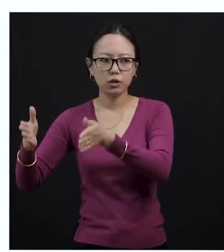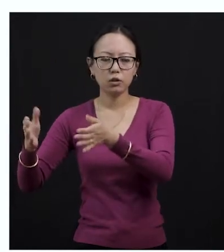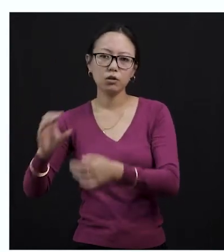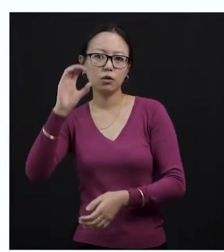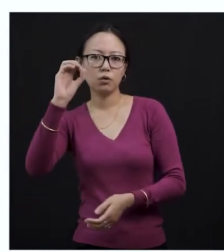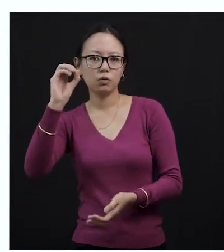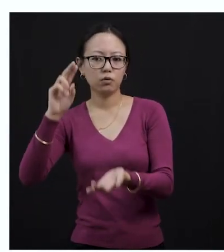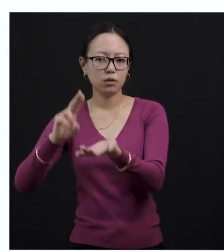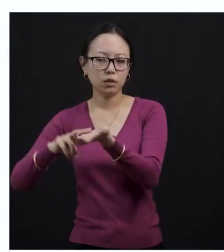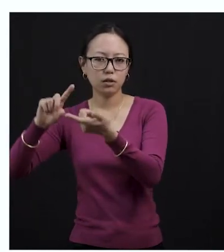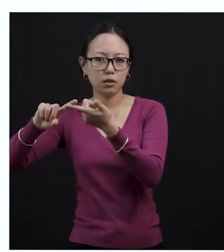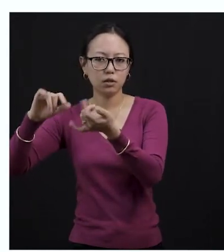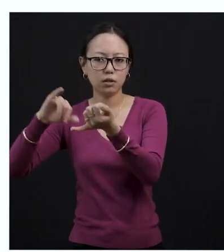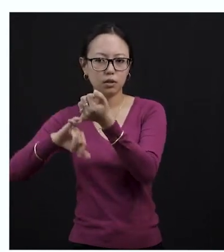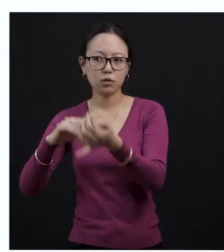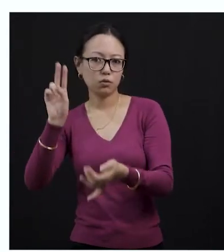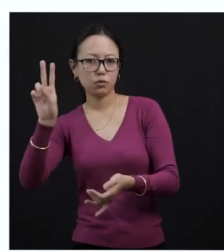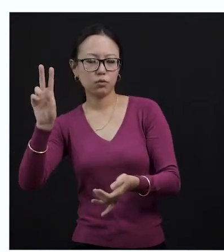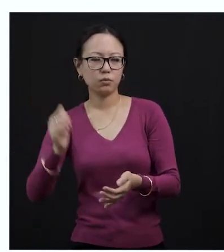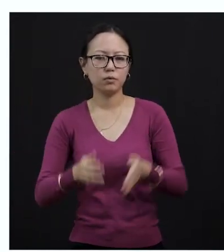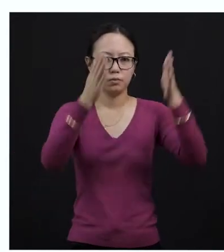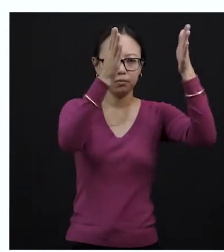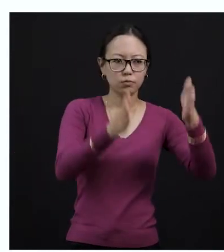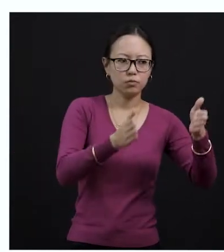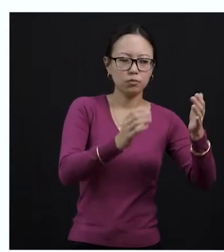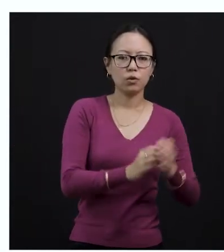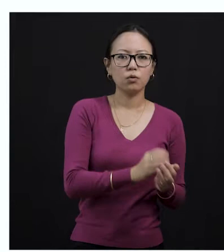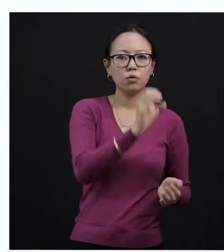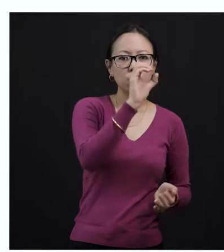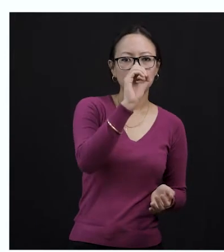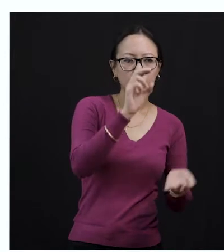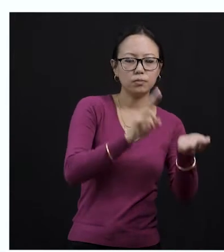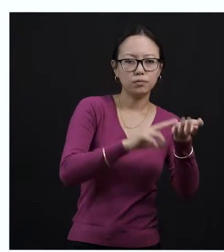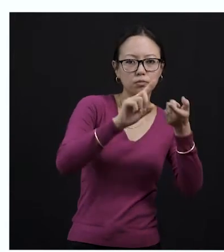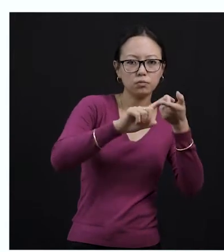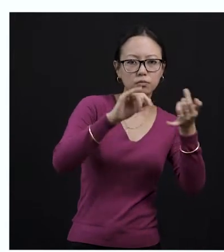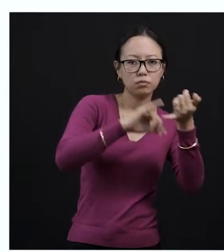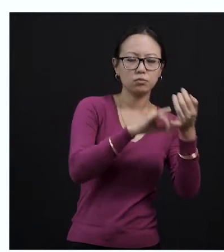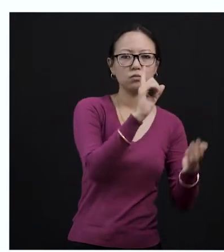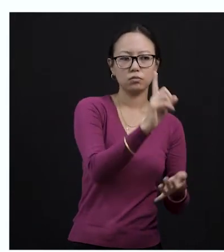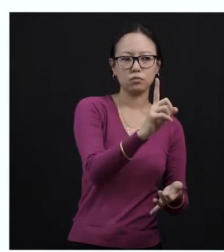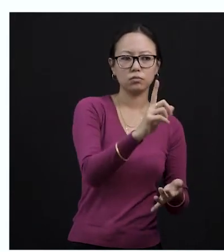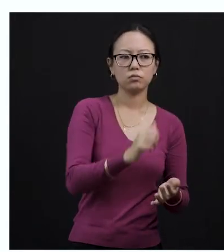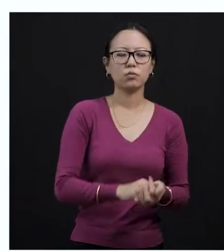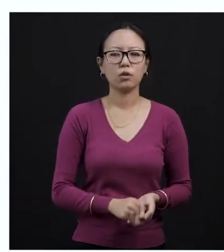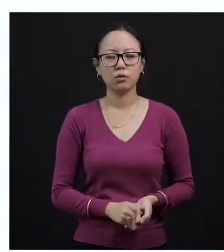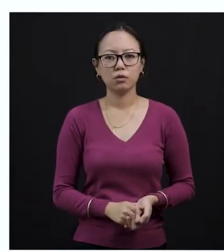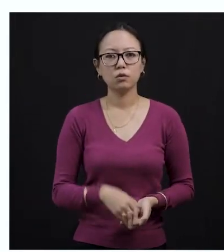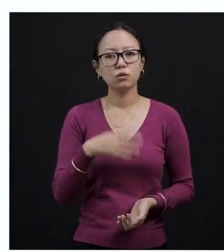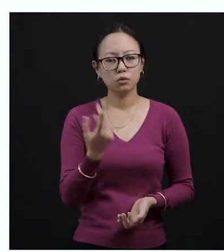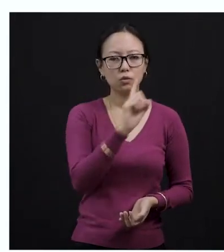it is at ones place. All right. So we can read this as 1/10 and